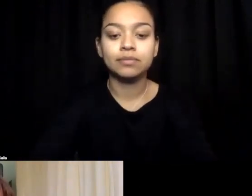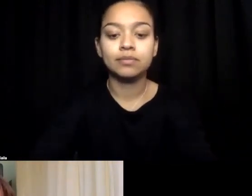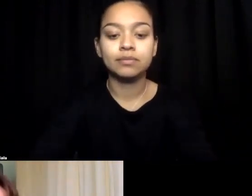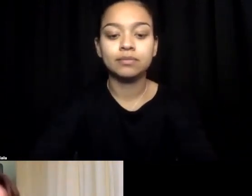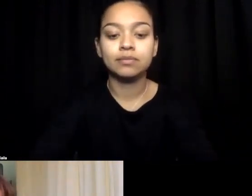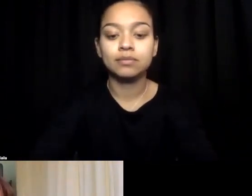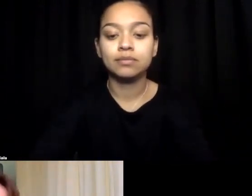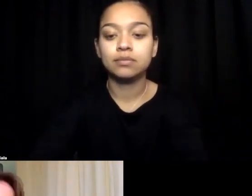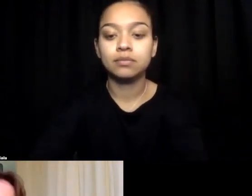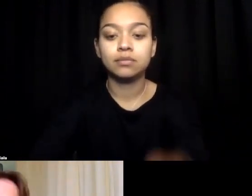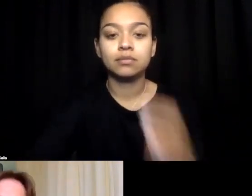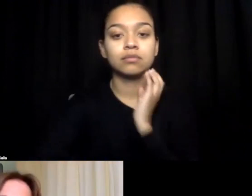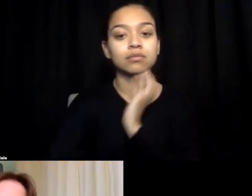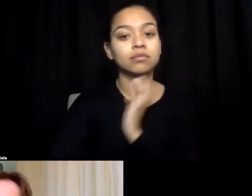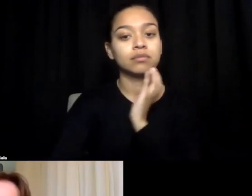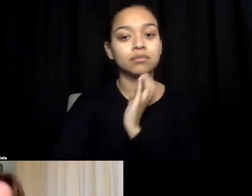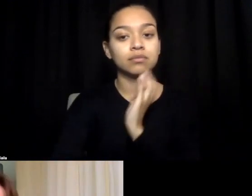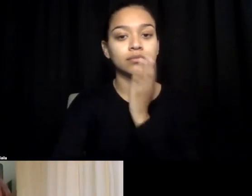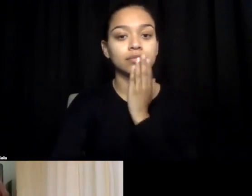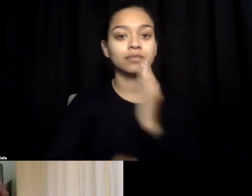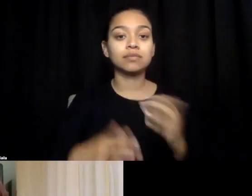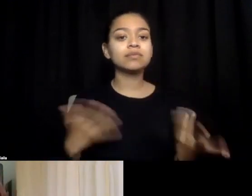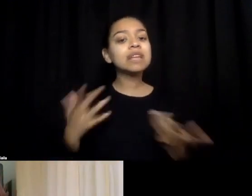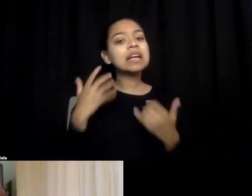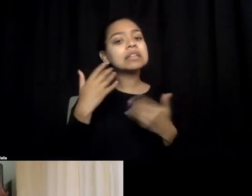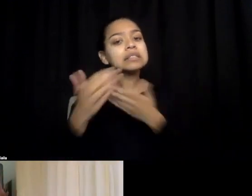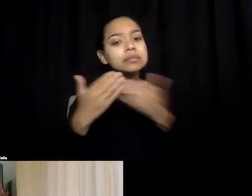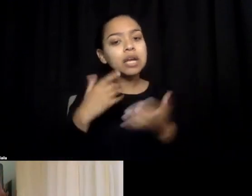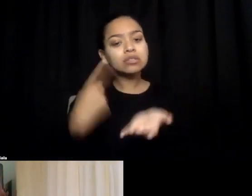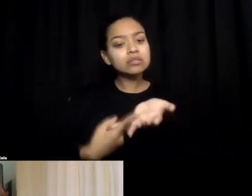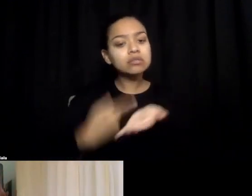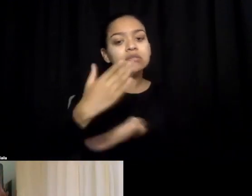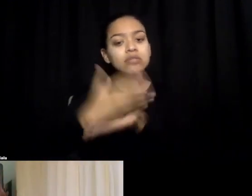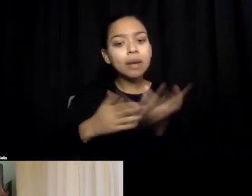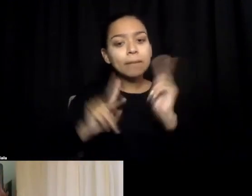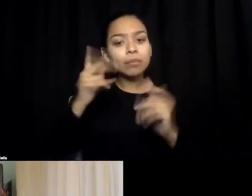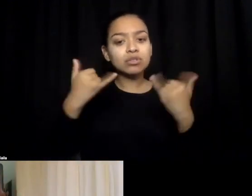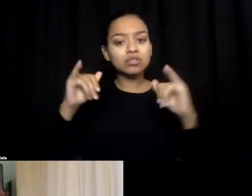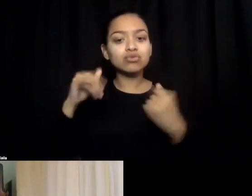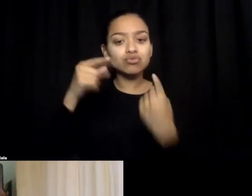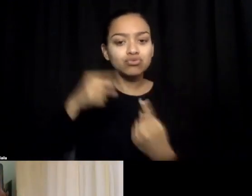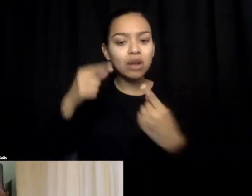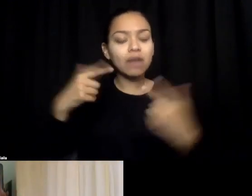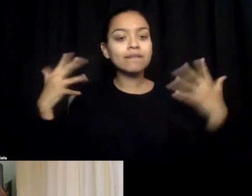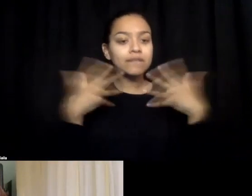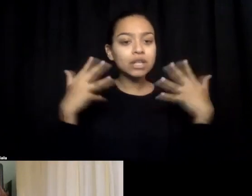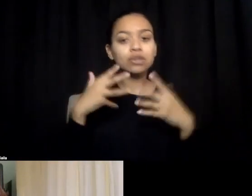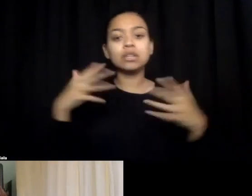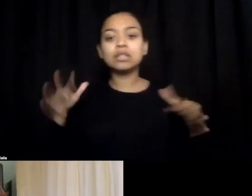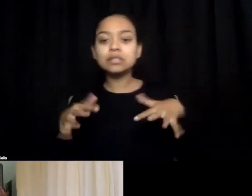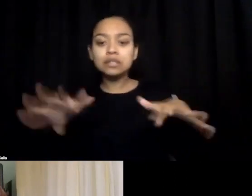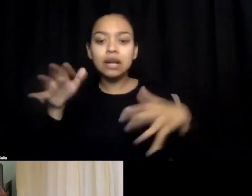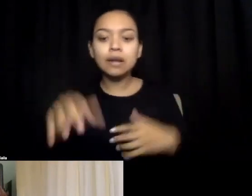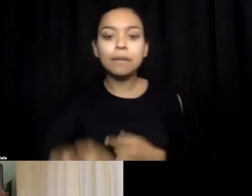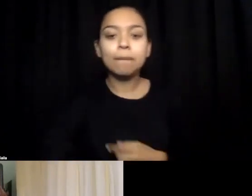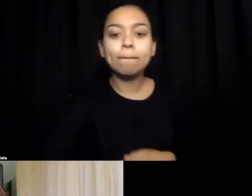your career, you can have fears and anxieties. And just how you deal with them. Well, it's interesting too how you said, you know, fear and love,